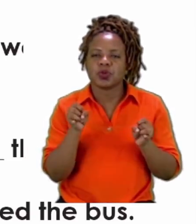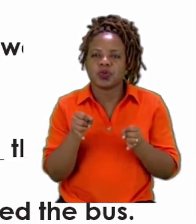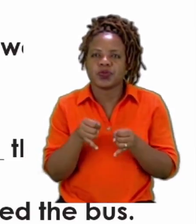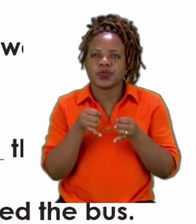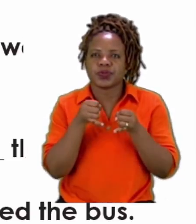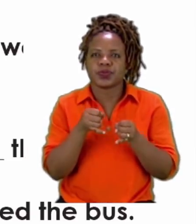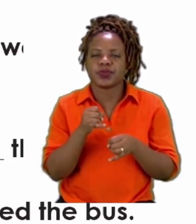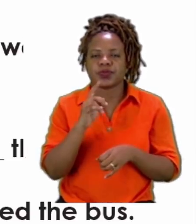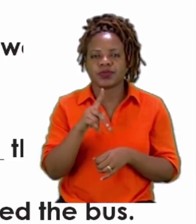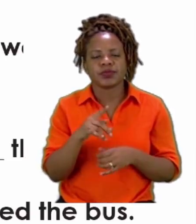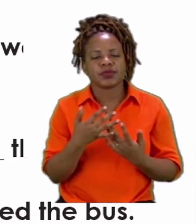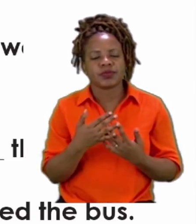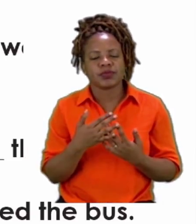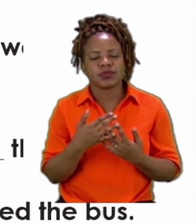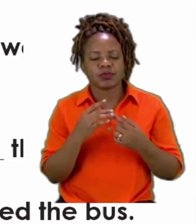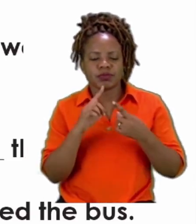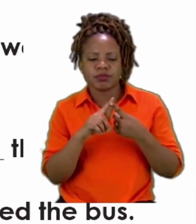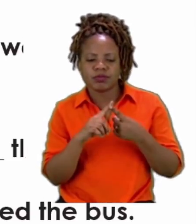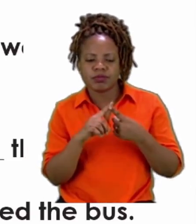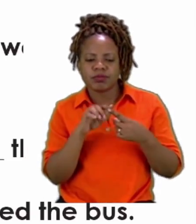or the word so?